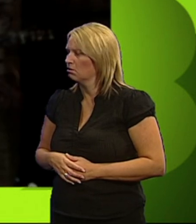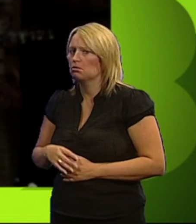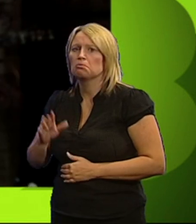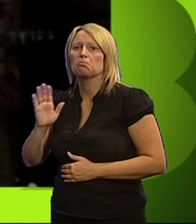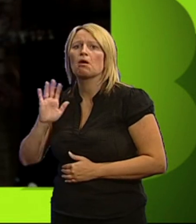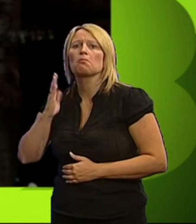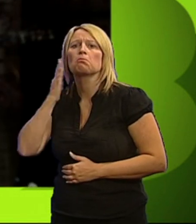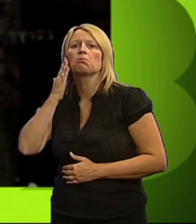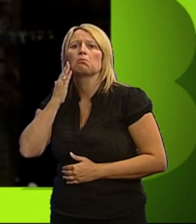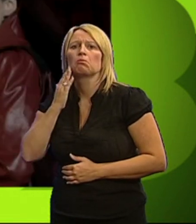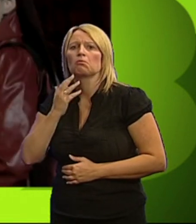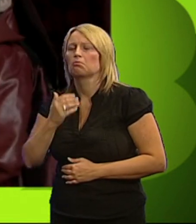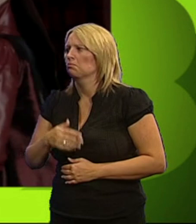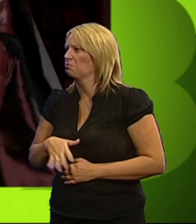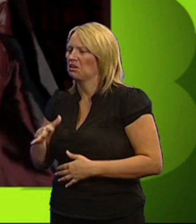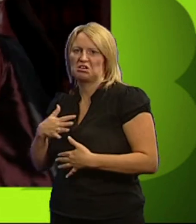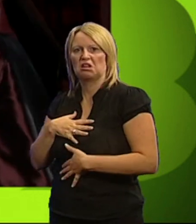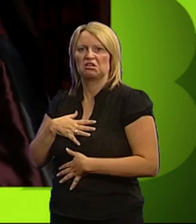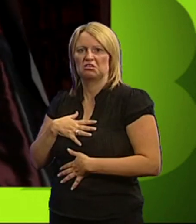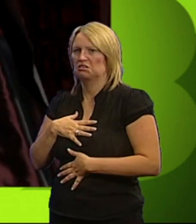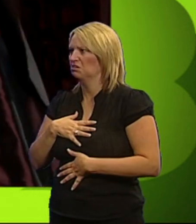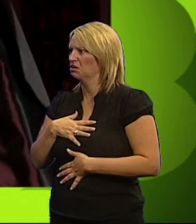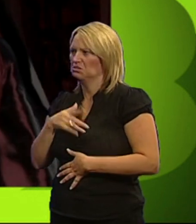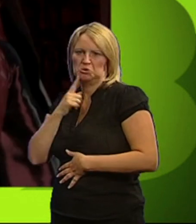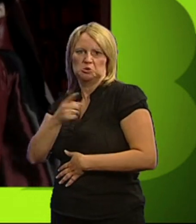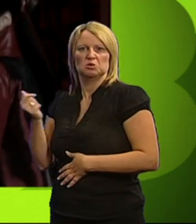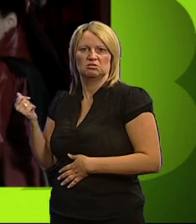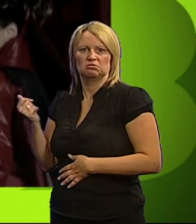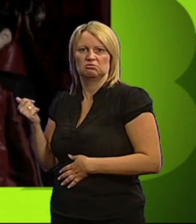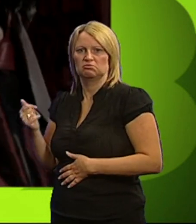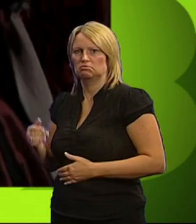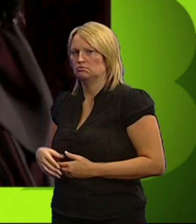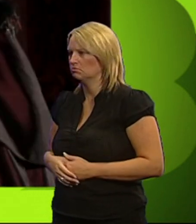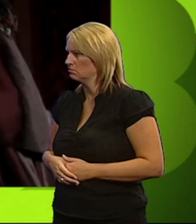Bye, Mum. Bye, darlings. I'll see you soon.